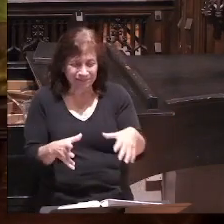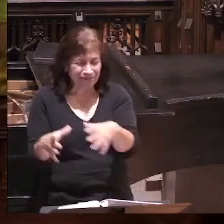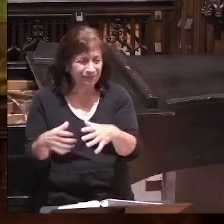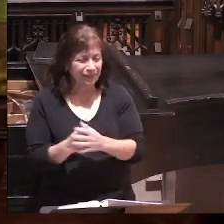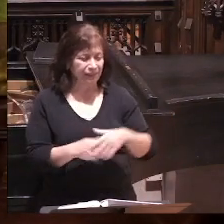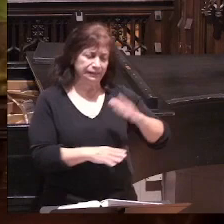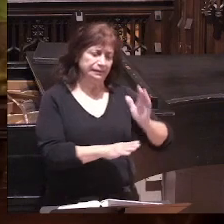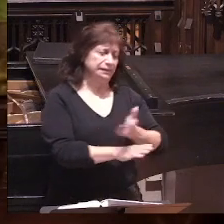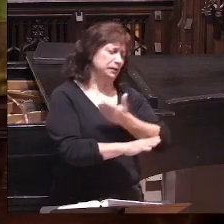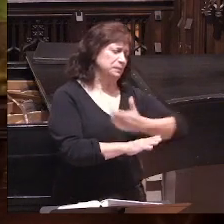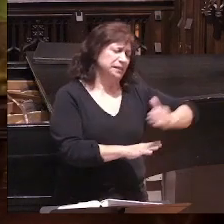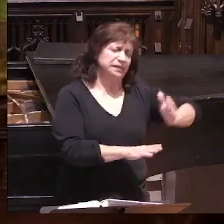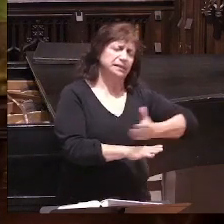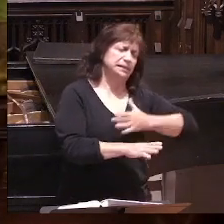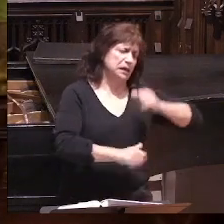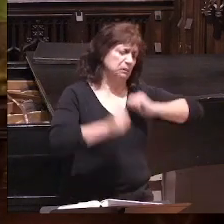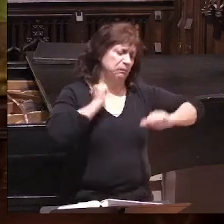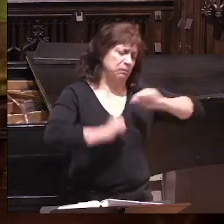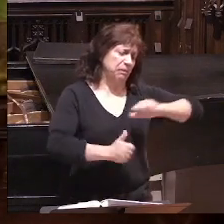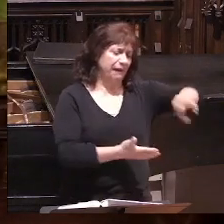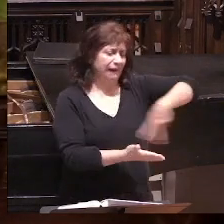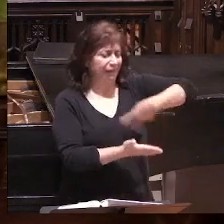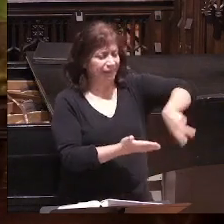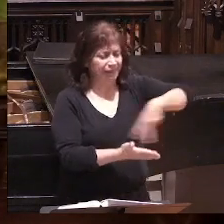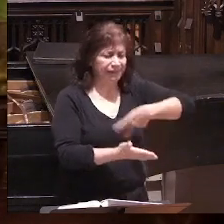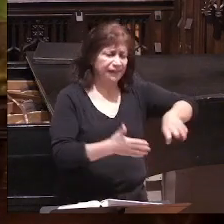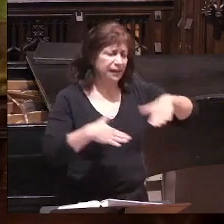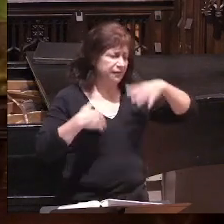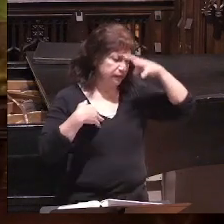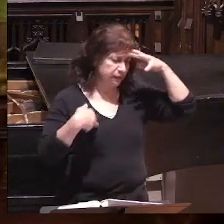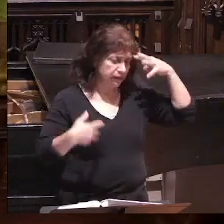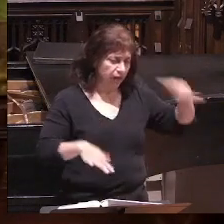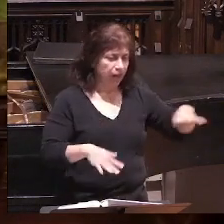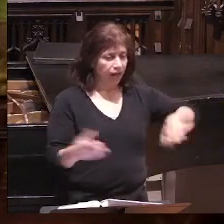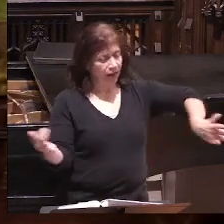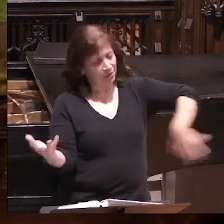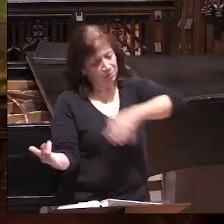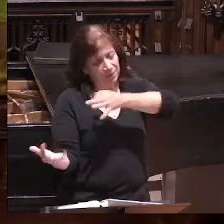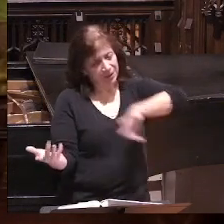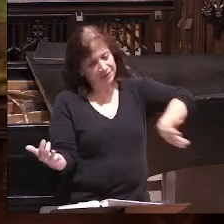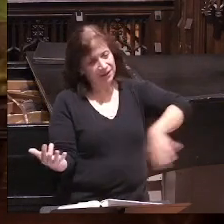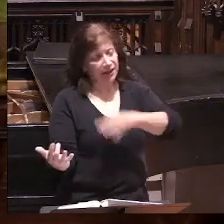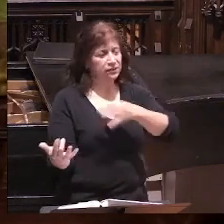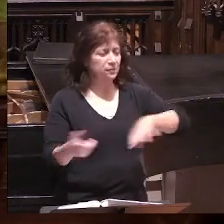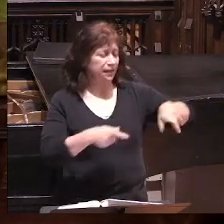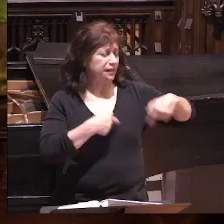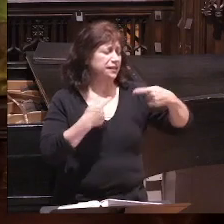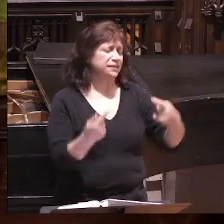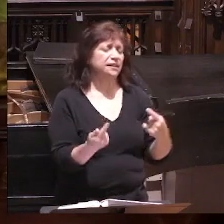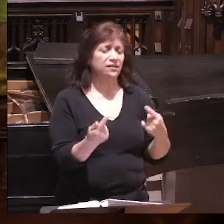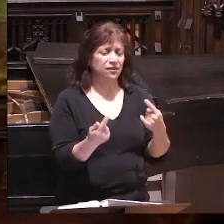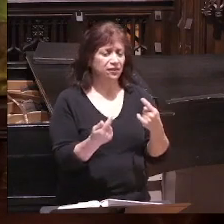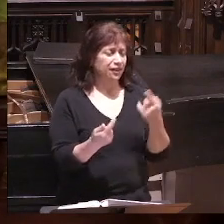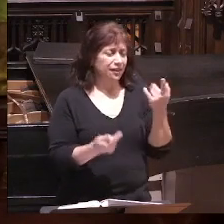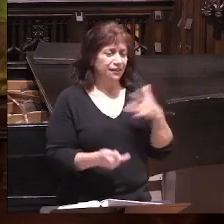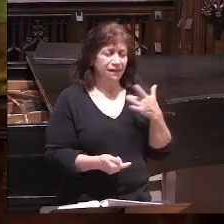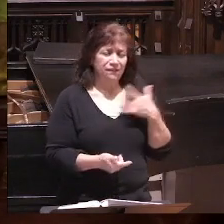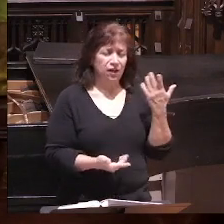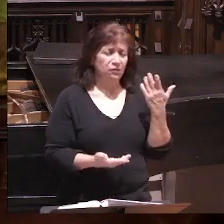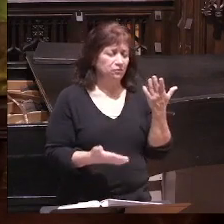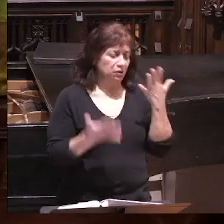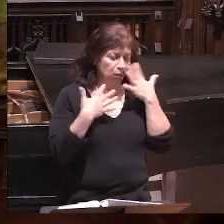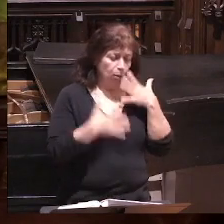sing their lungs off and dance their hearts out, and those who play their instruments until they're blue in the